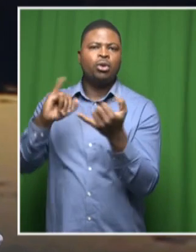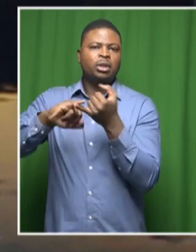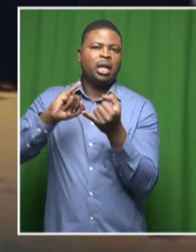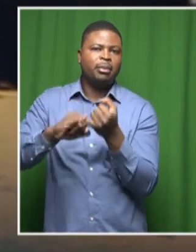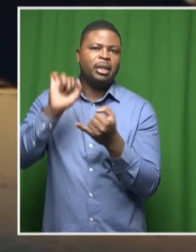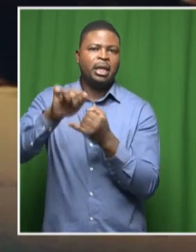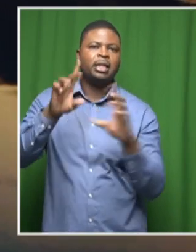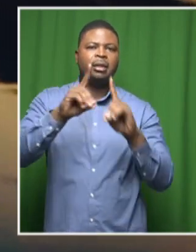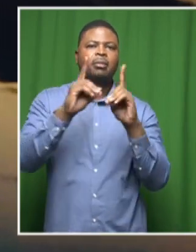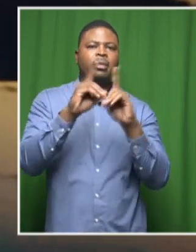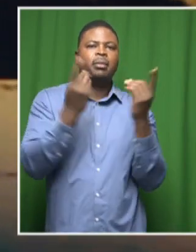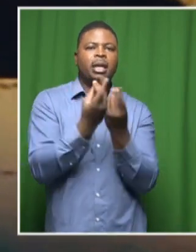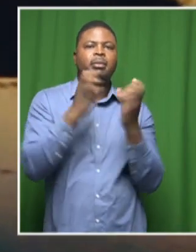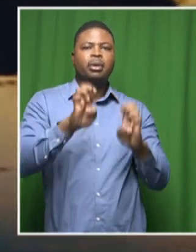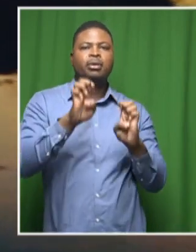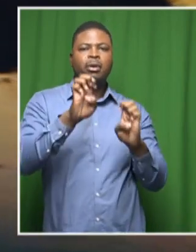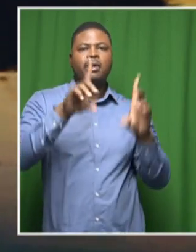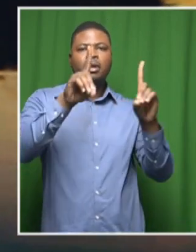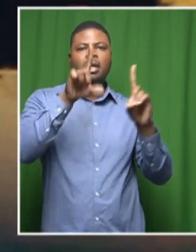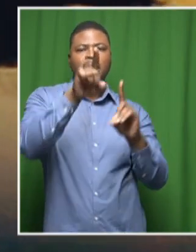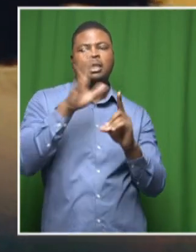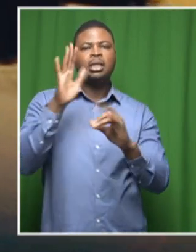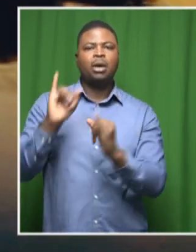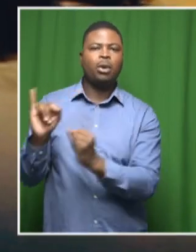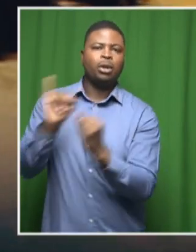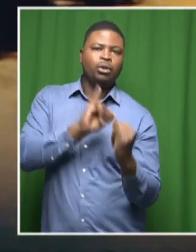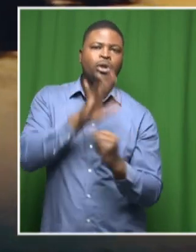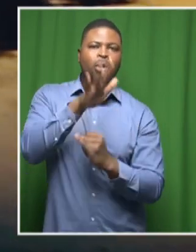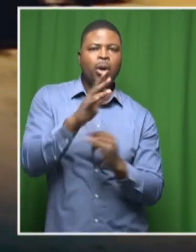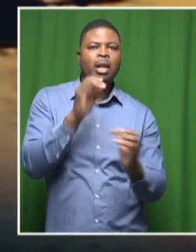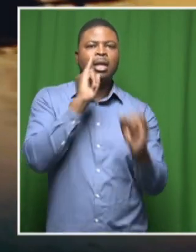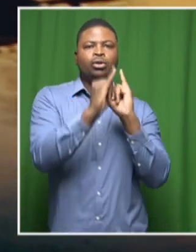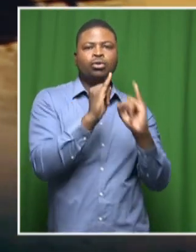Basic Education will be introducing. 12 subjects in the vocational stream